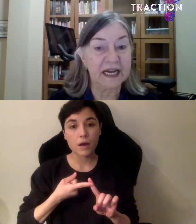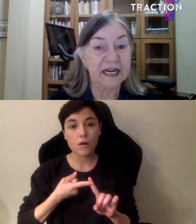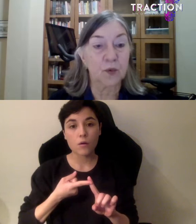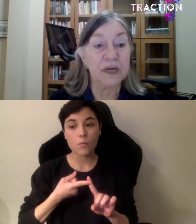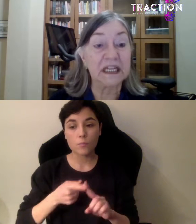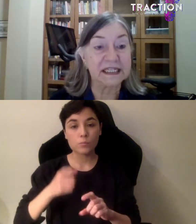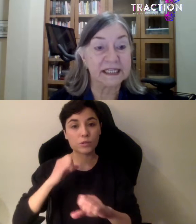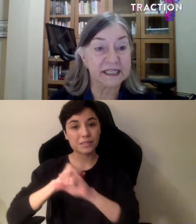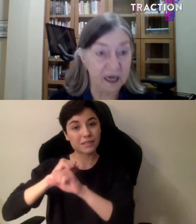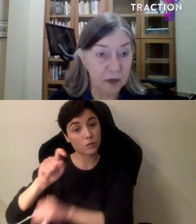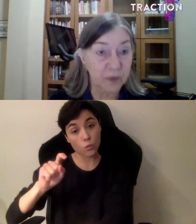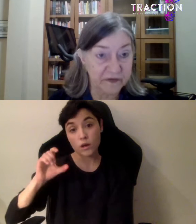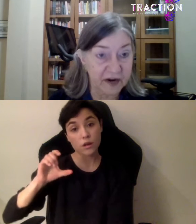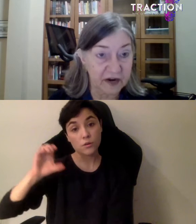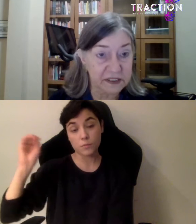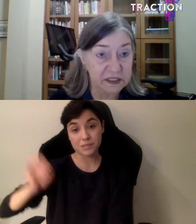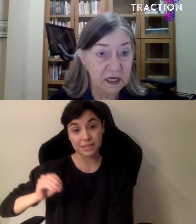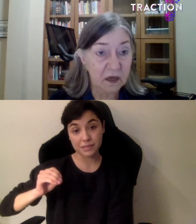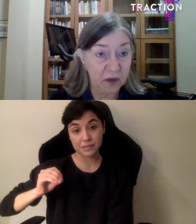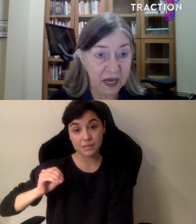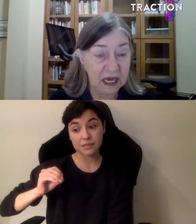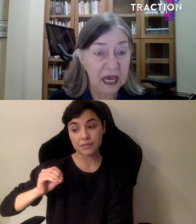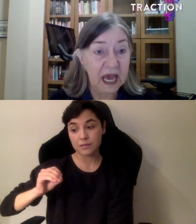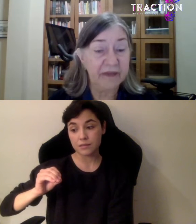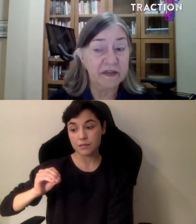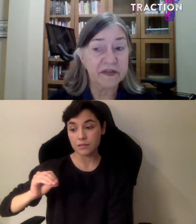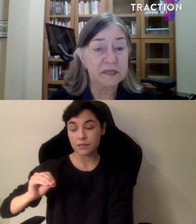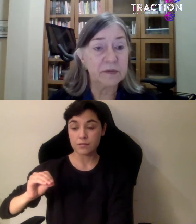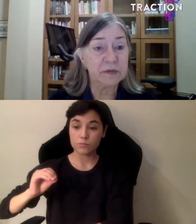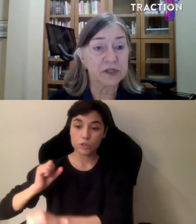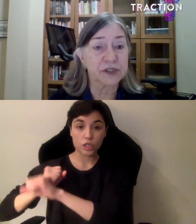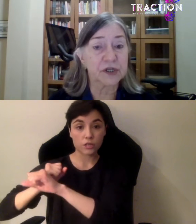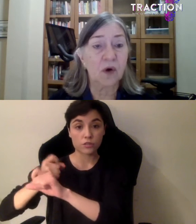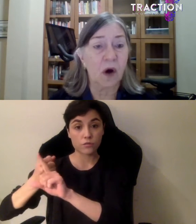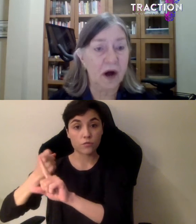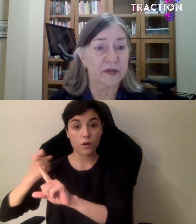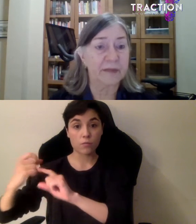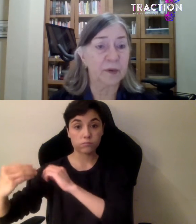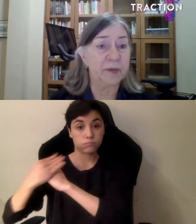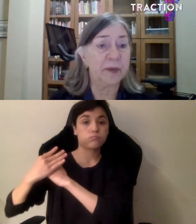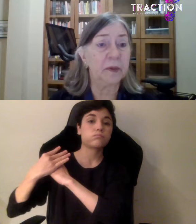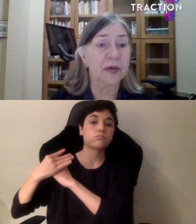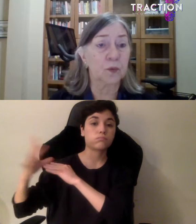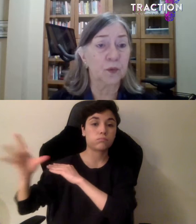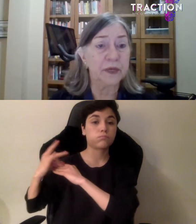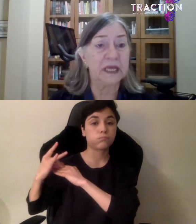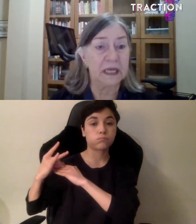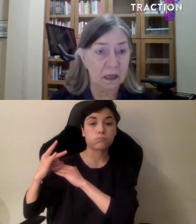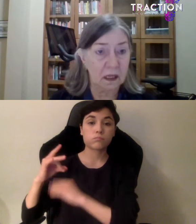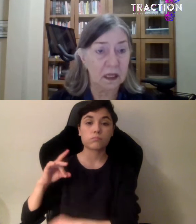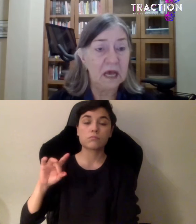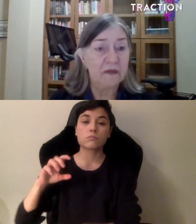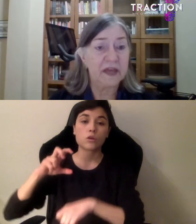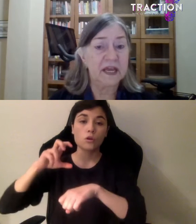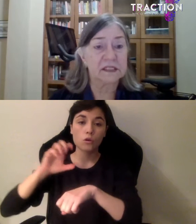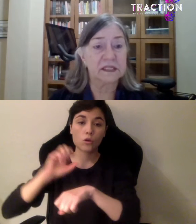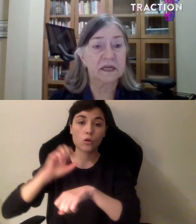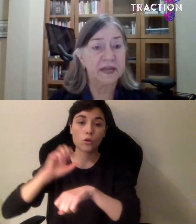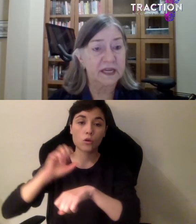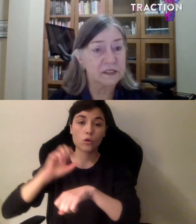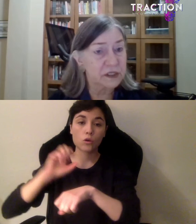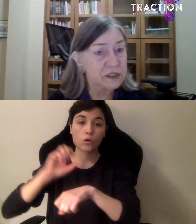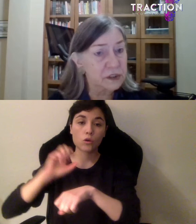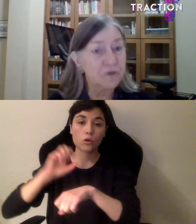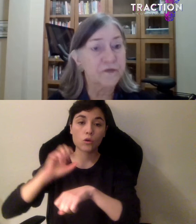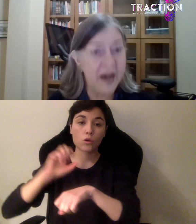It's from getting really sick with the virus. Okay. And the symptoms are so awful. I mean, when people get really ill, they get